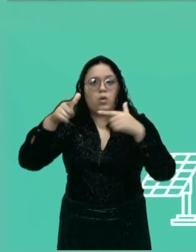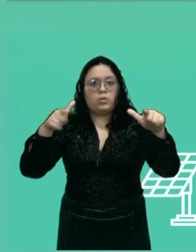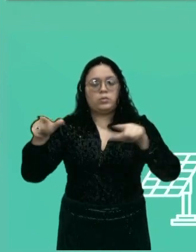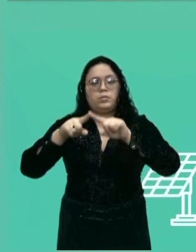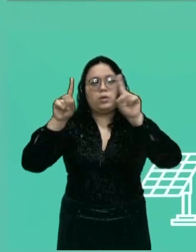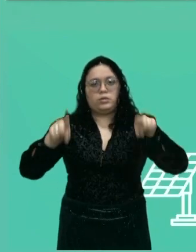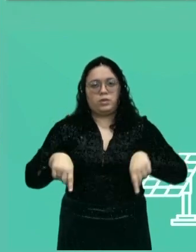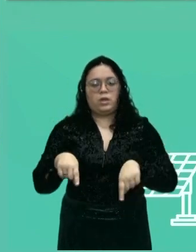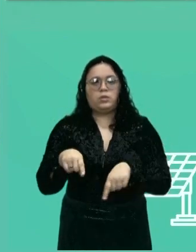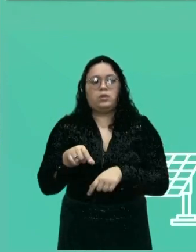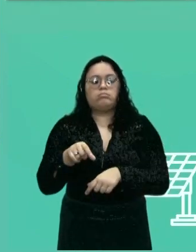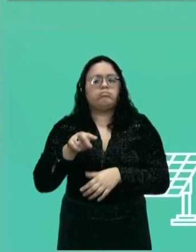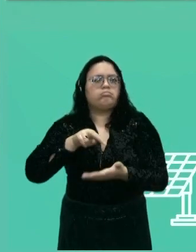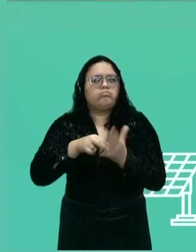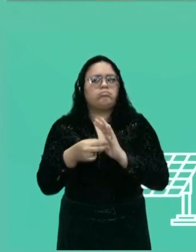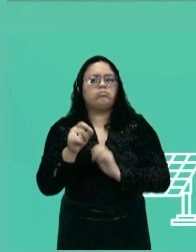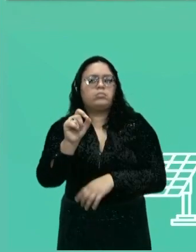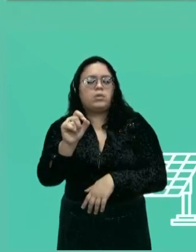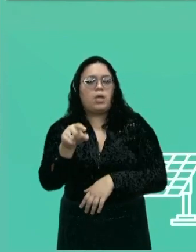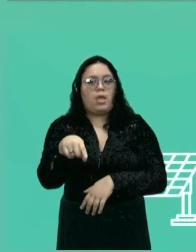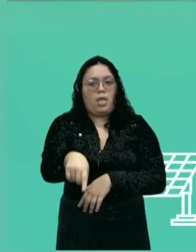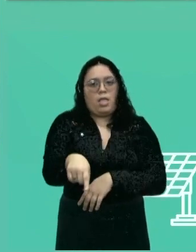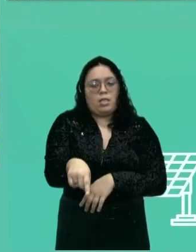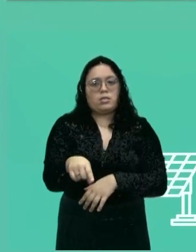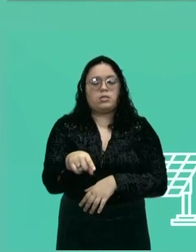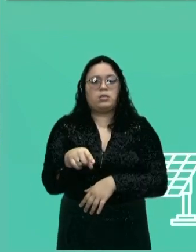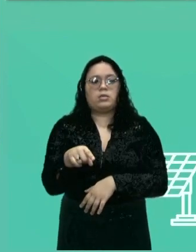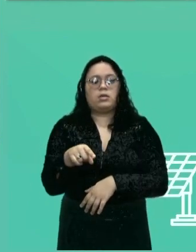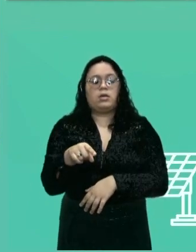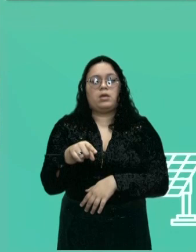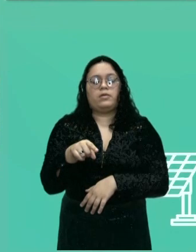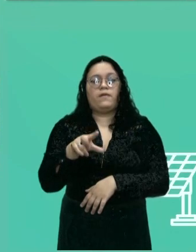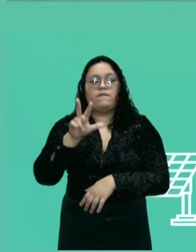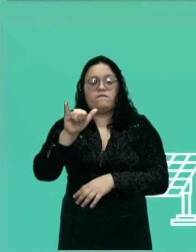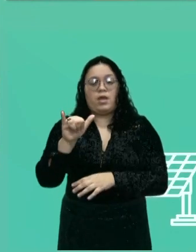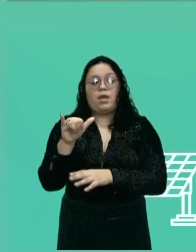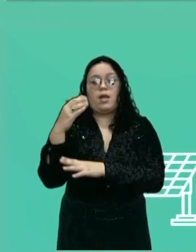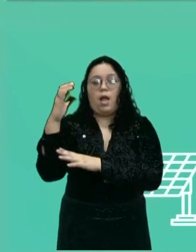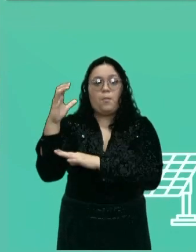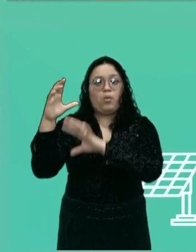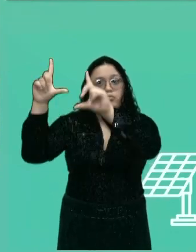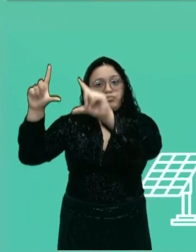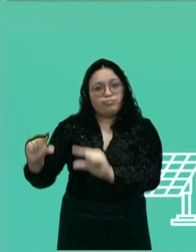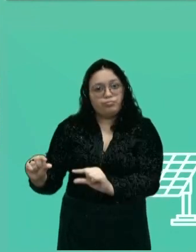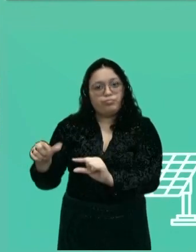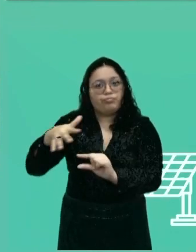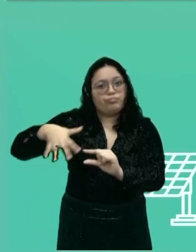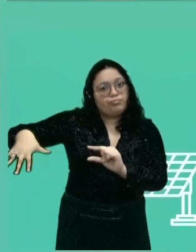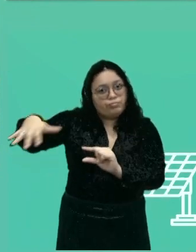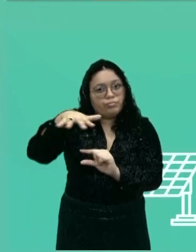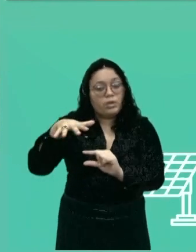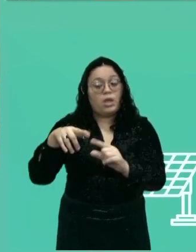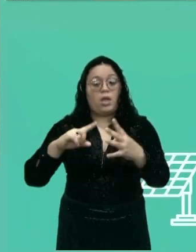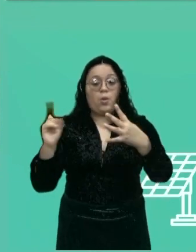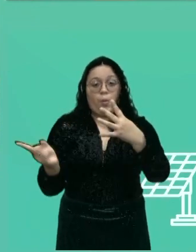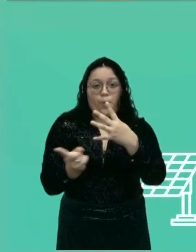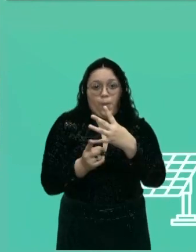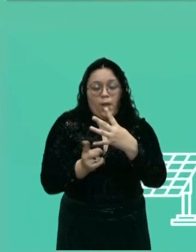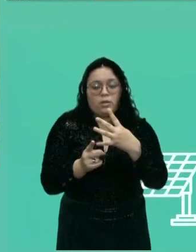green hydrogen projects seeking revenue through the hydrogen business model as well. And the fourth strand will be catering